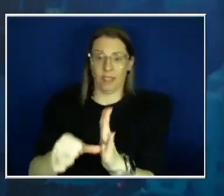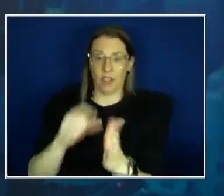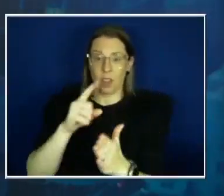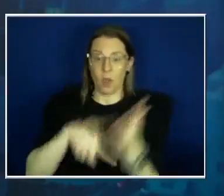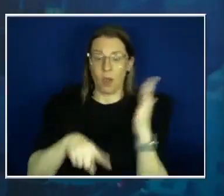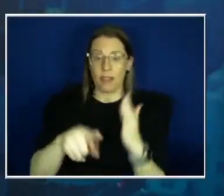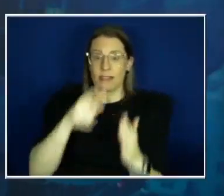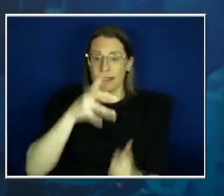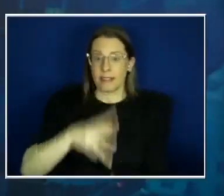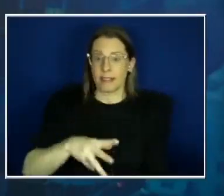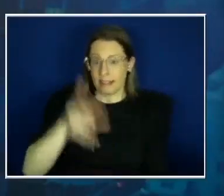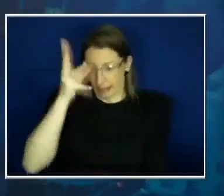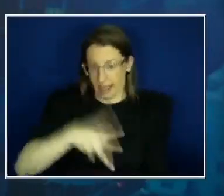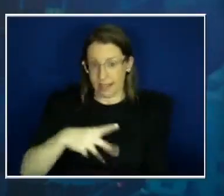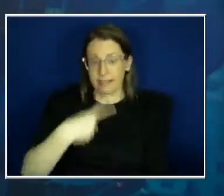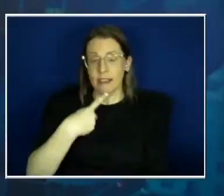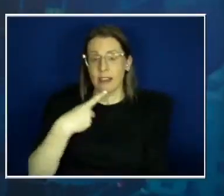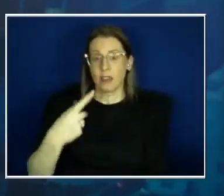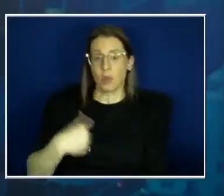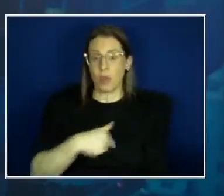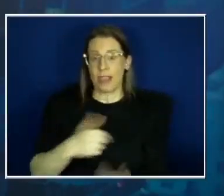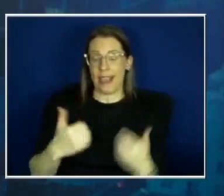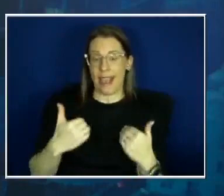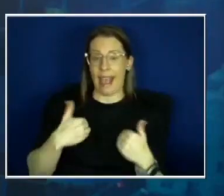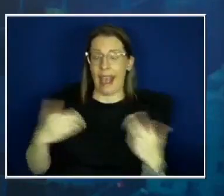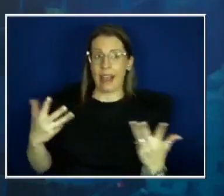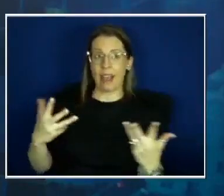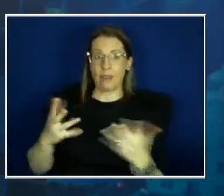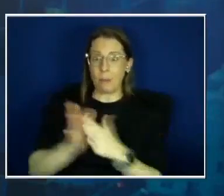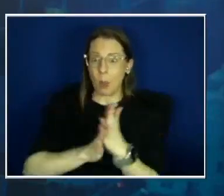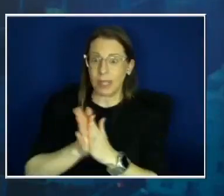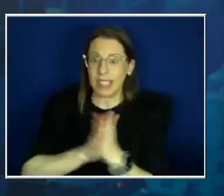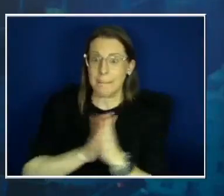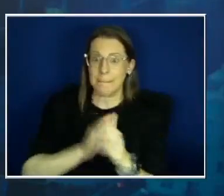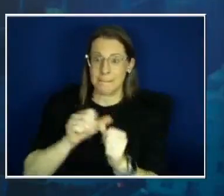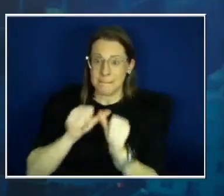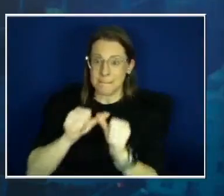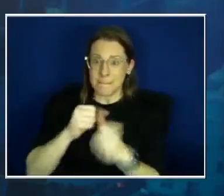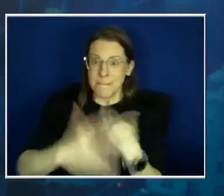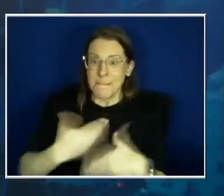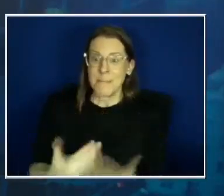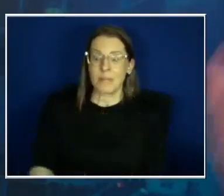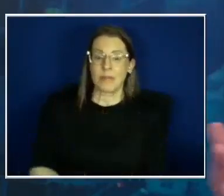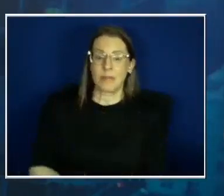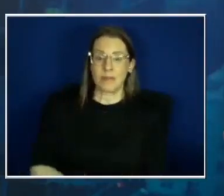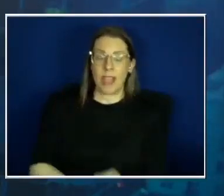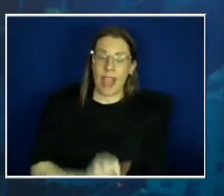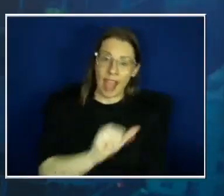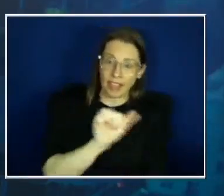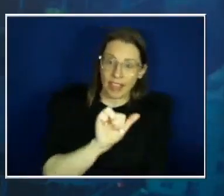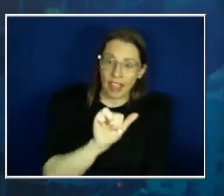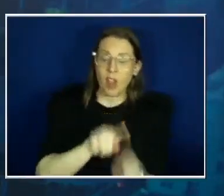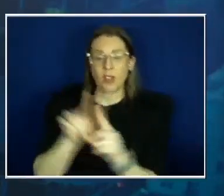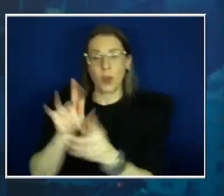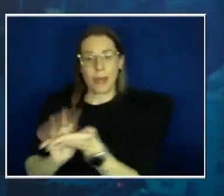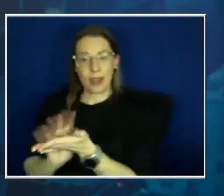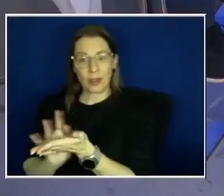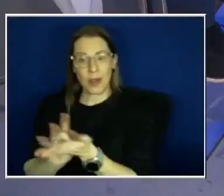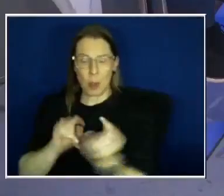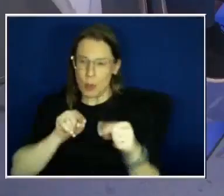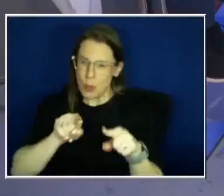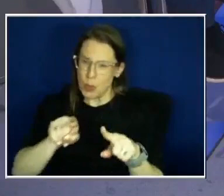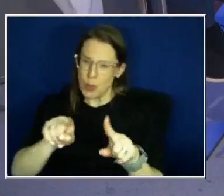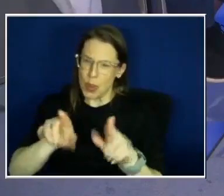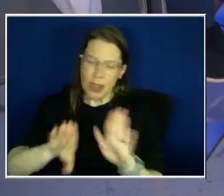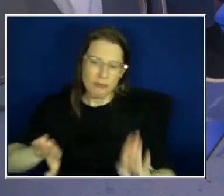just feel it in the air. I mean, we have this momentum going, and it's both on the athletic side and the medical side as well. It's just exciting. Dr.